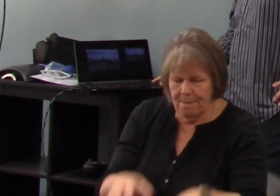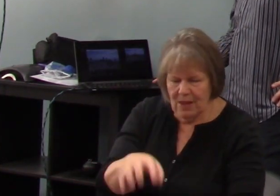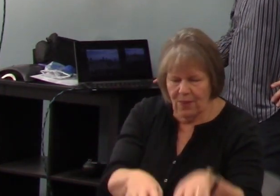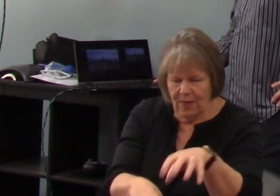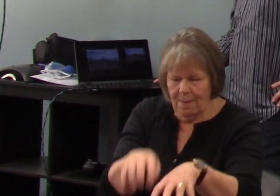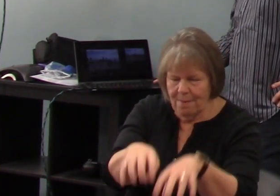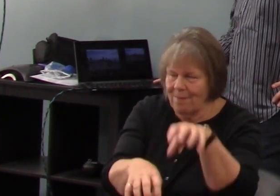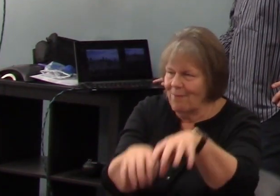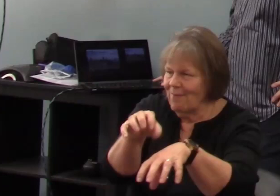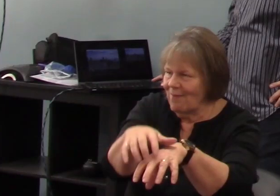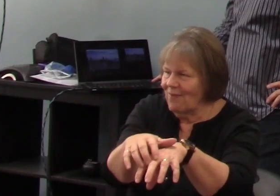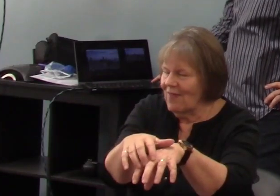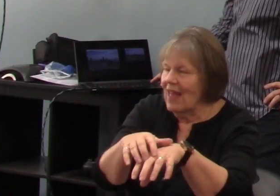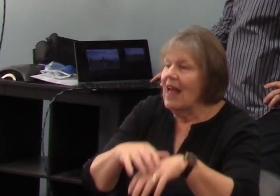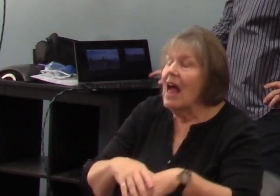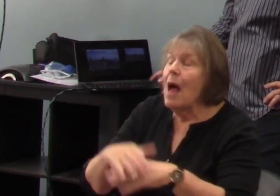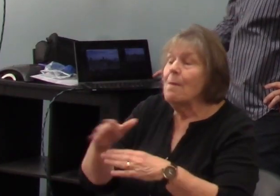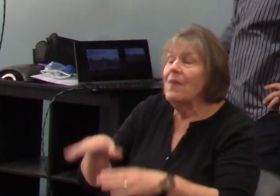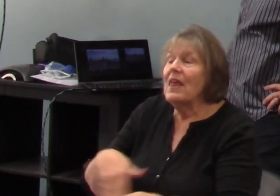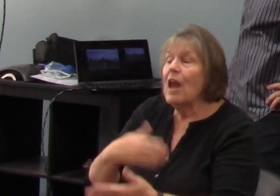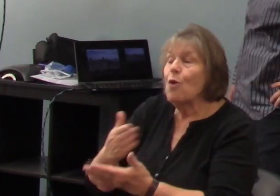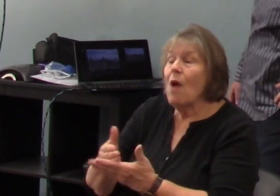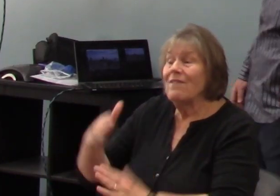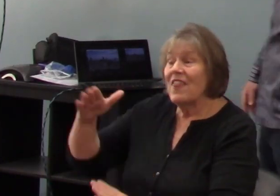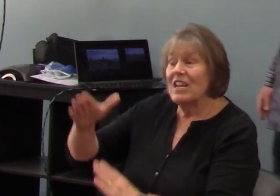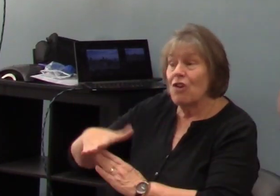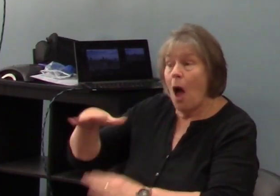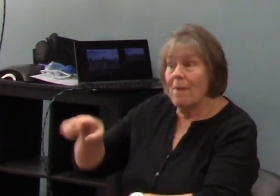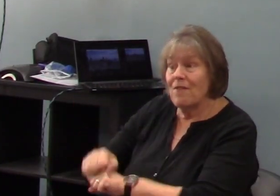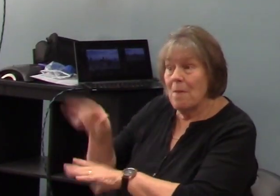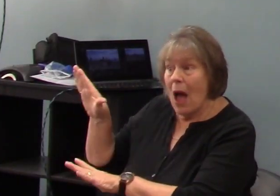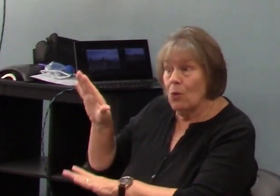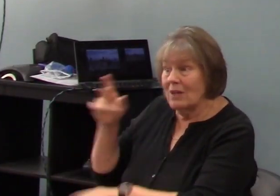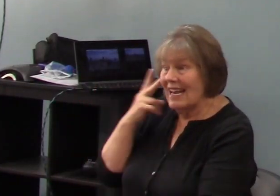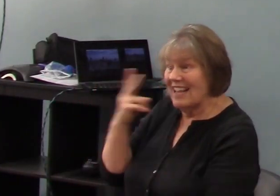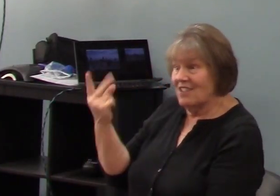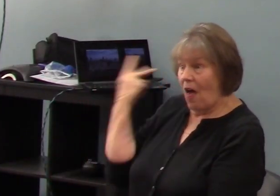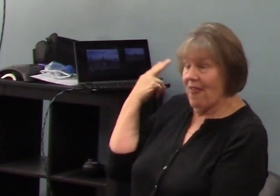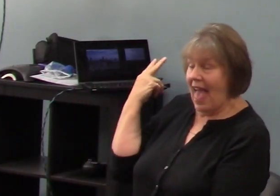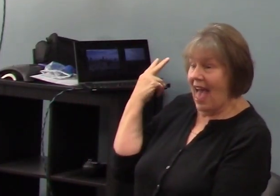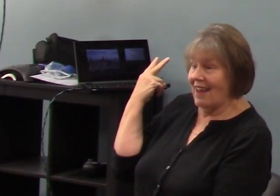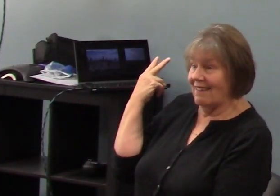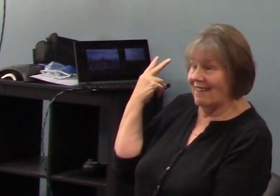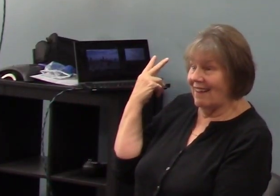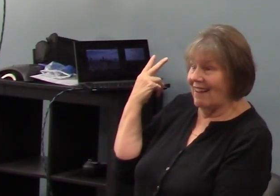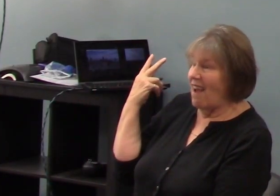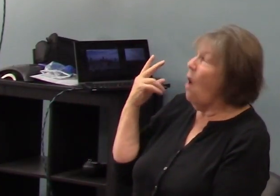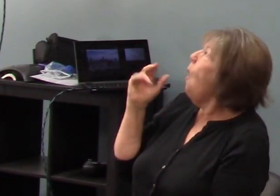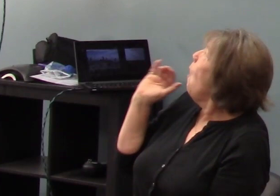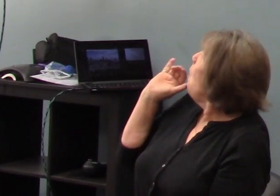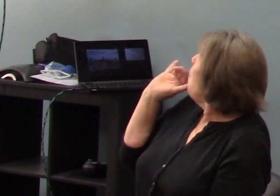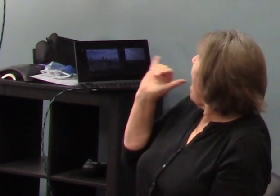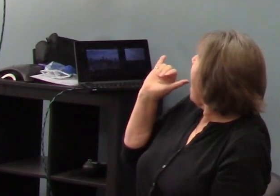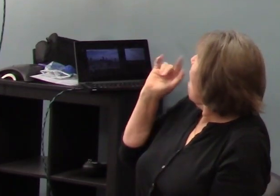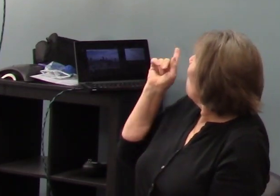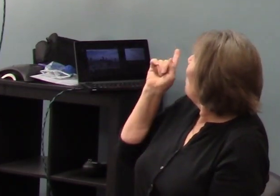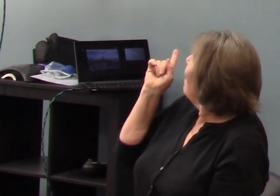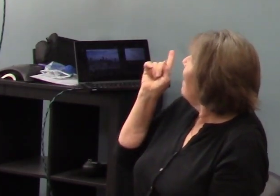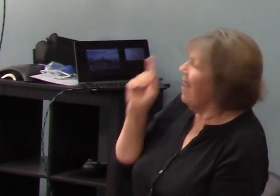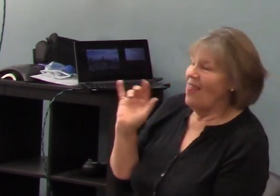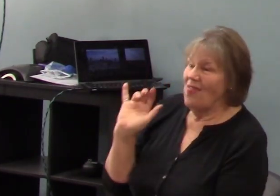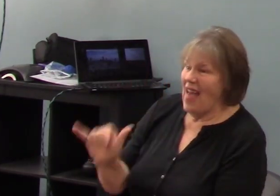And I got to the top of the mountain and I saw this. I was like, whoa, that's really, really low probability.